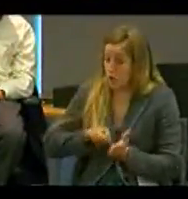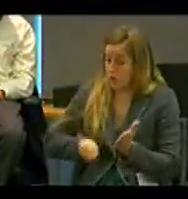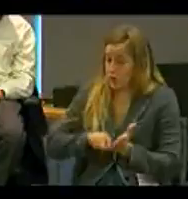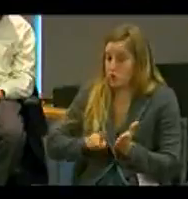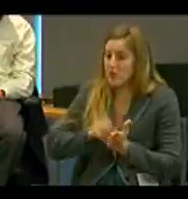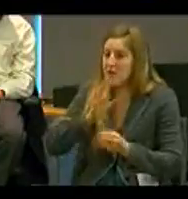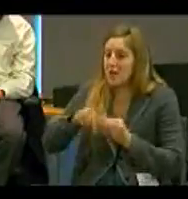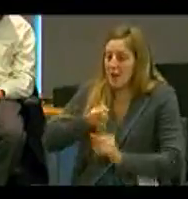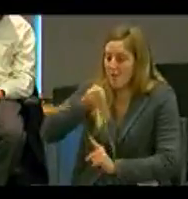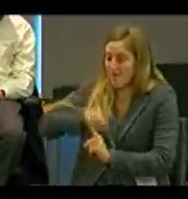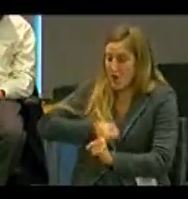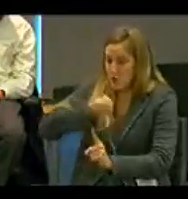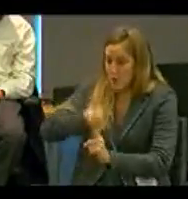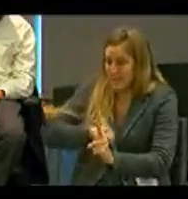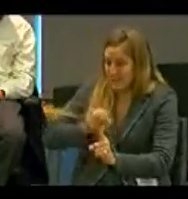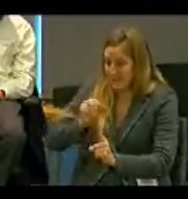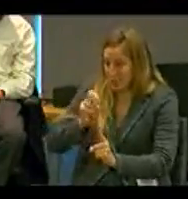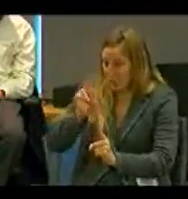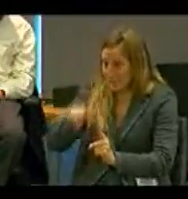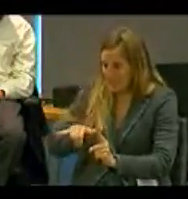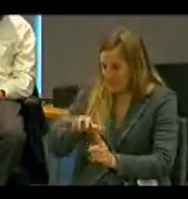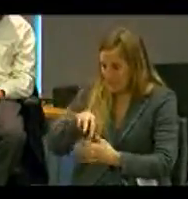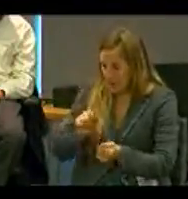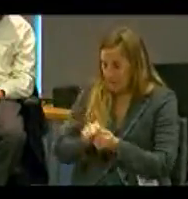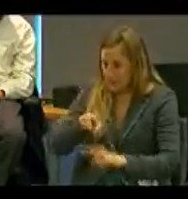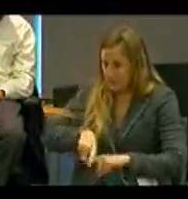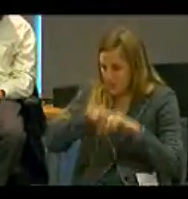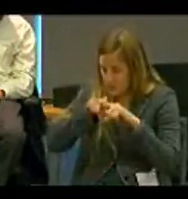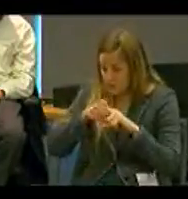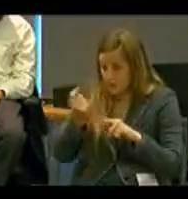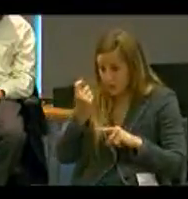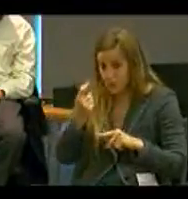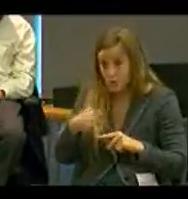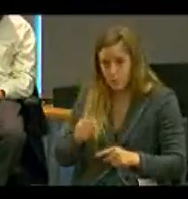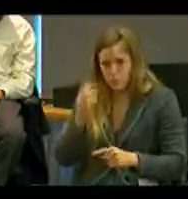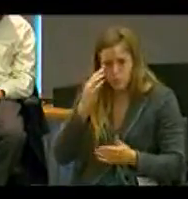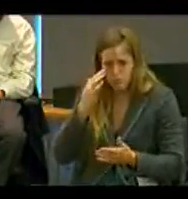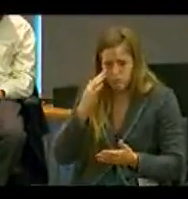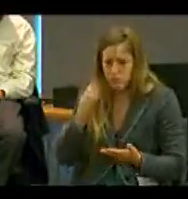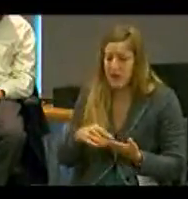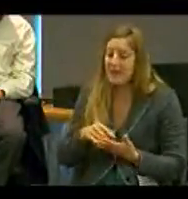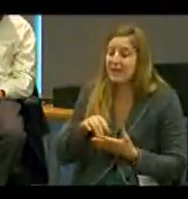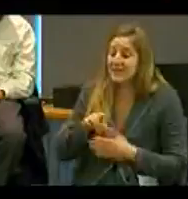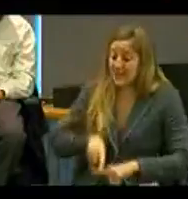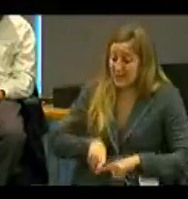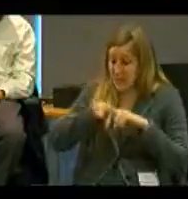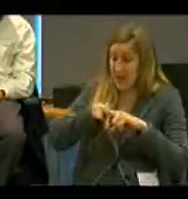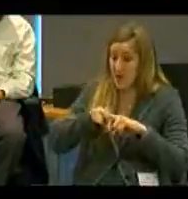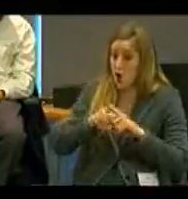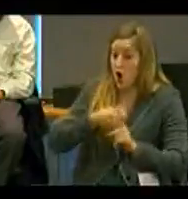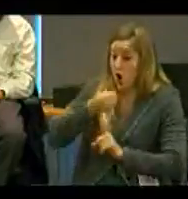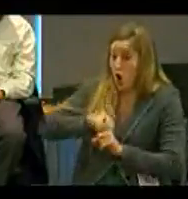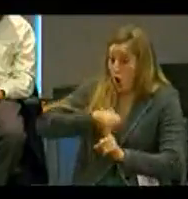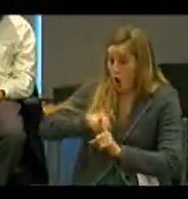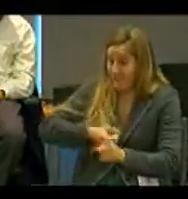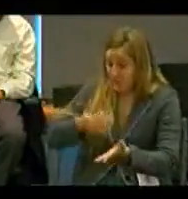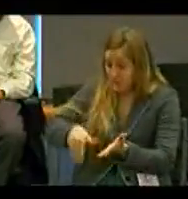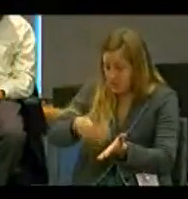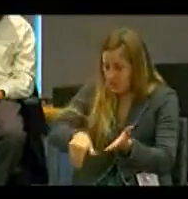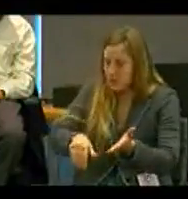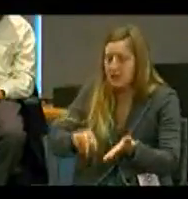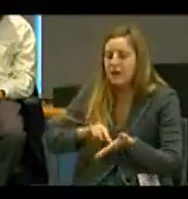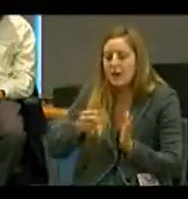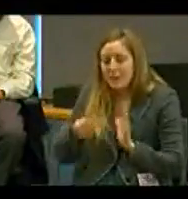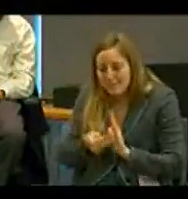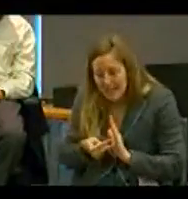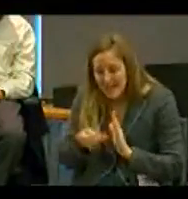frequency of suspension. So suspension, yes or no, is a bad thing, but being suspended often is known to increase the likelihood